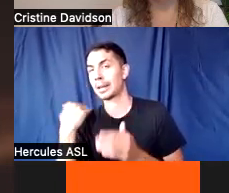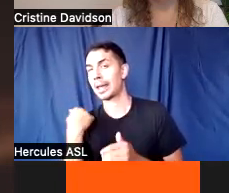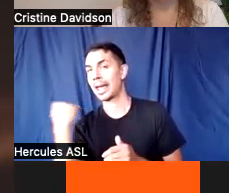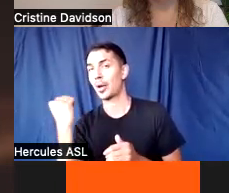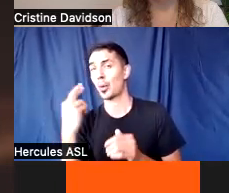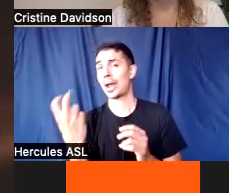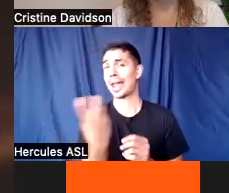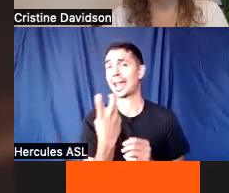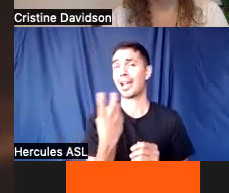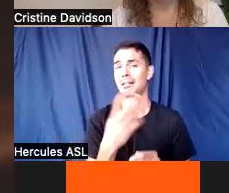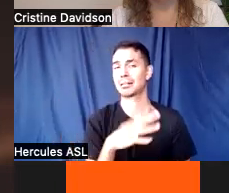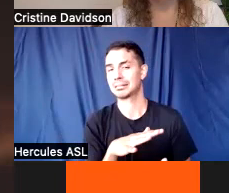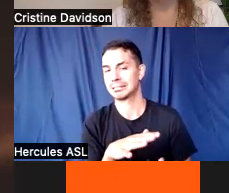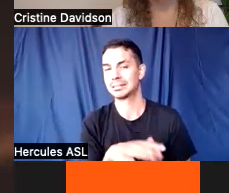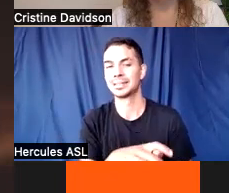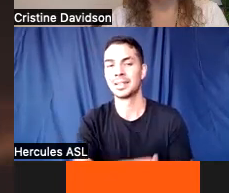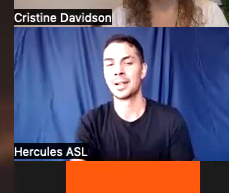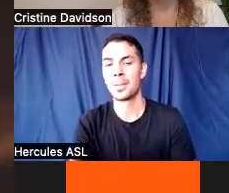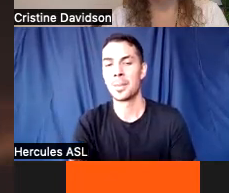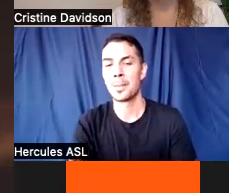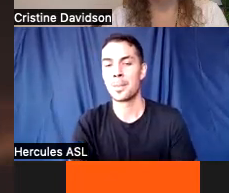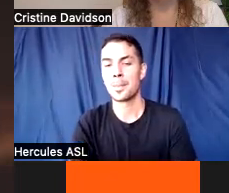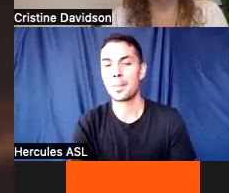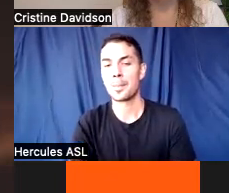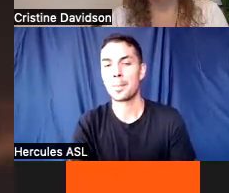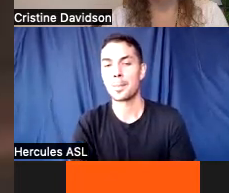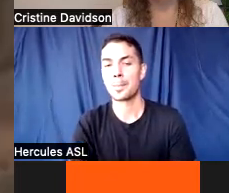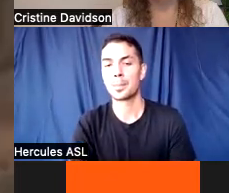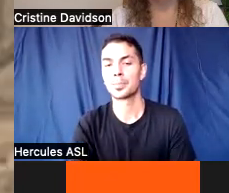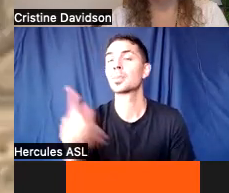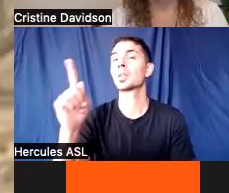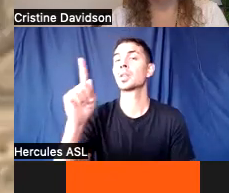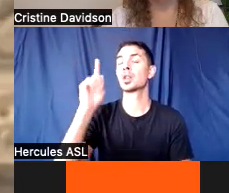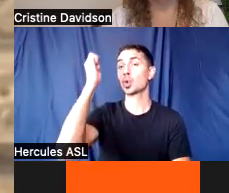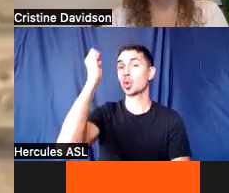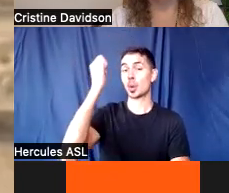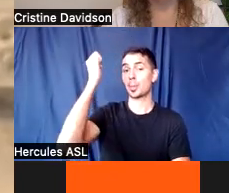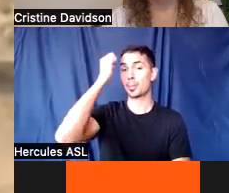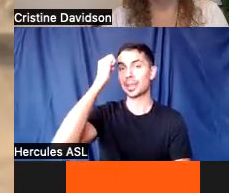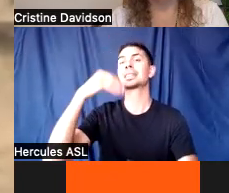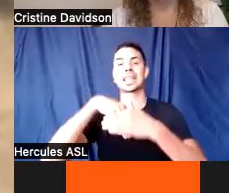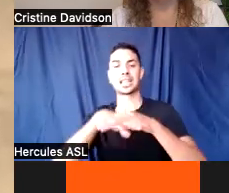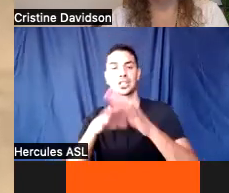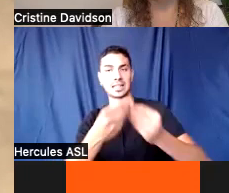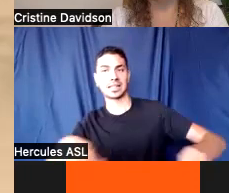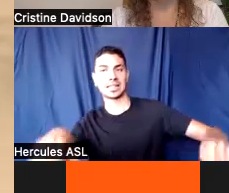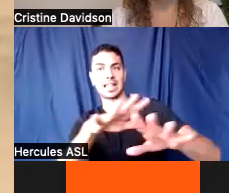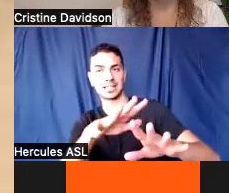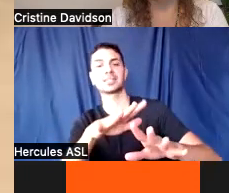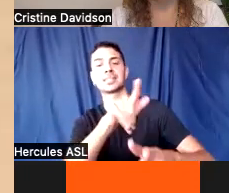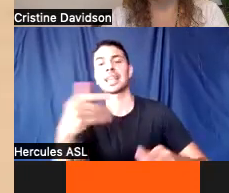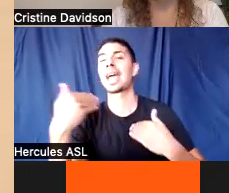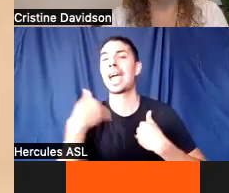European to discover new lands, they had a legal right to that area. The doctrine of discovery defined anybody who is